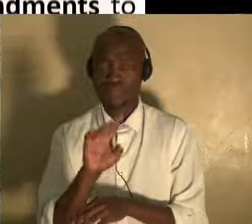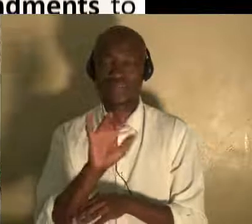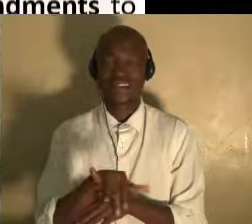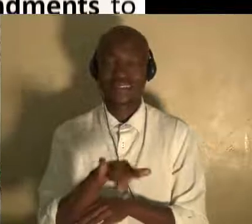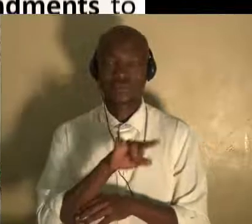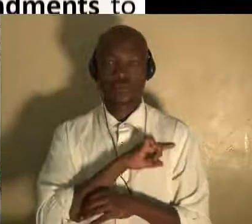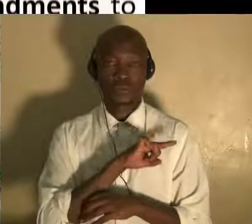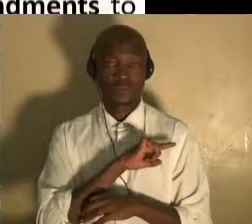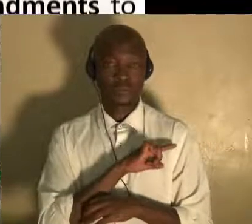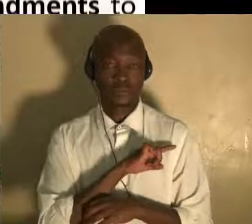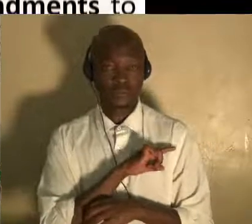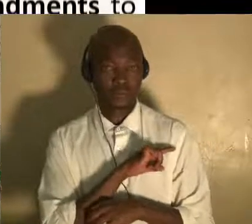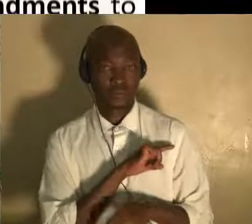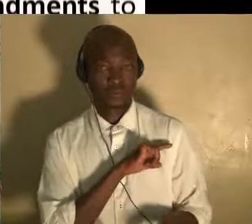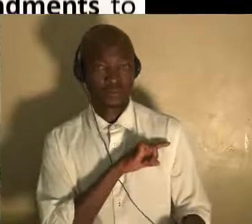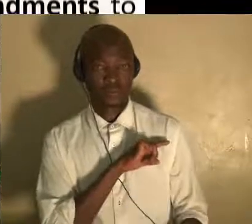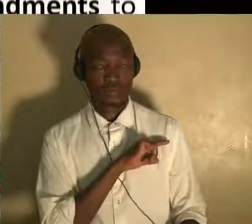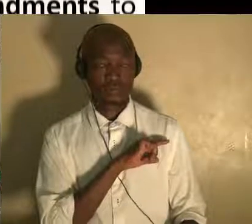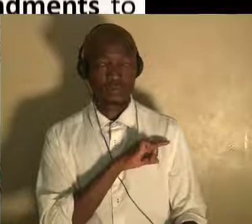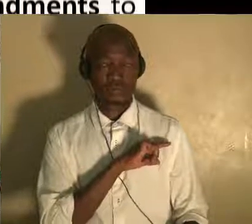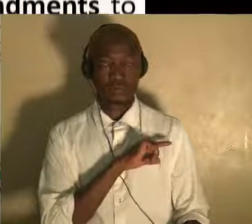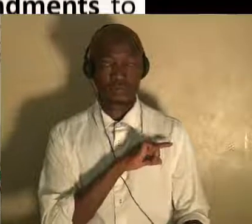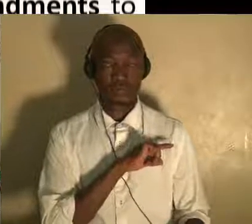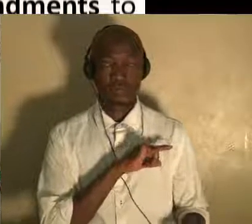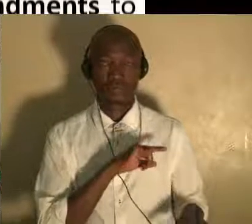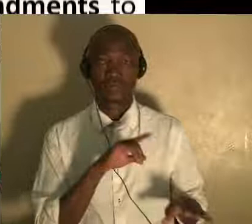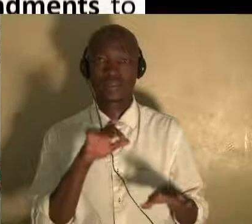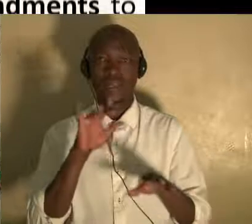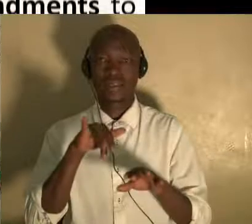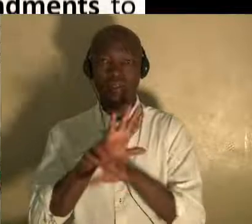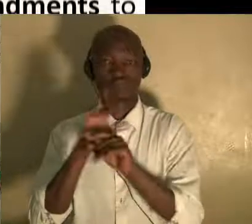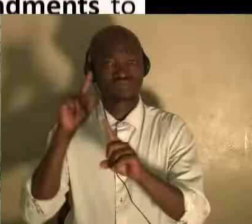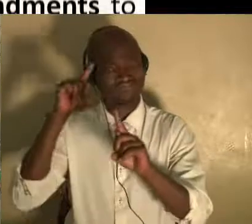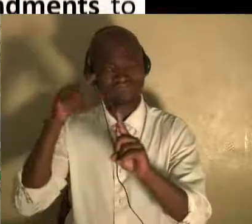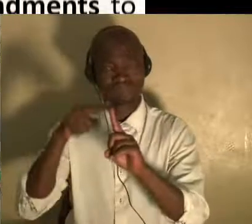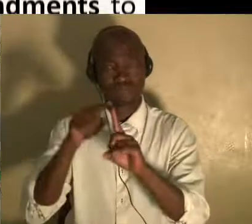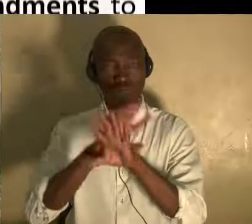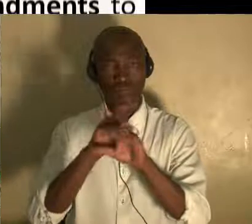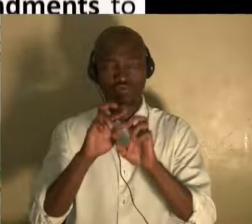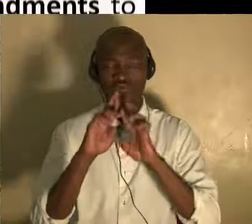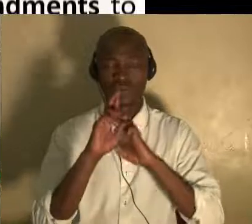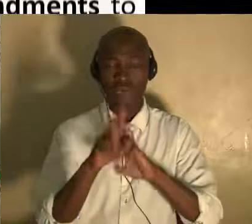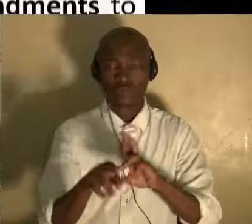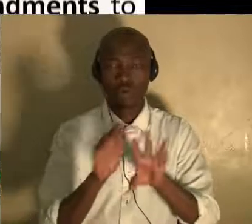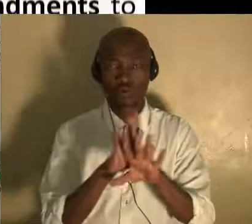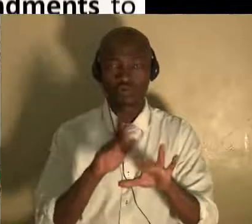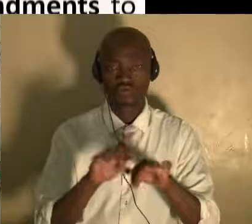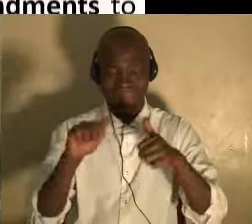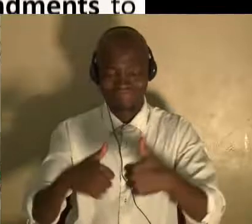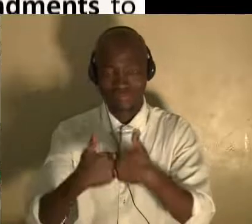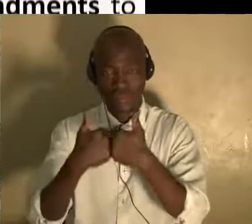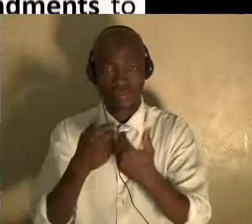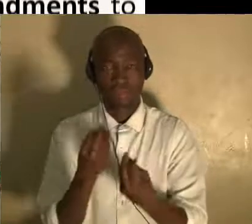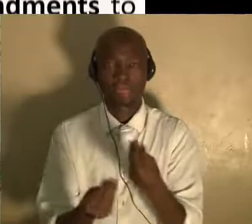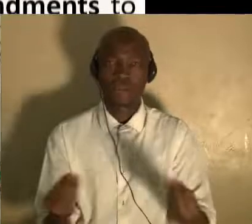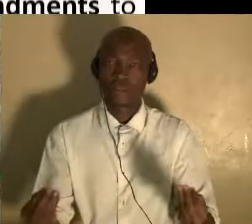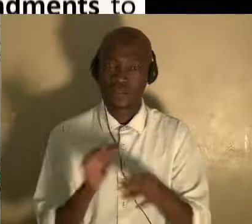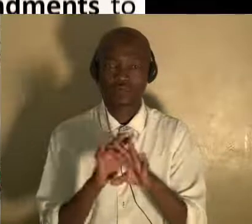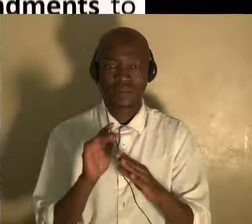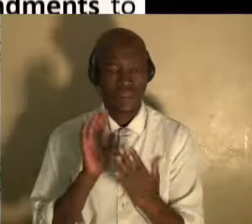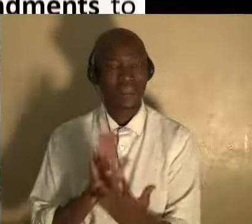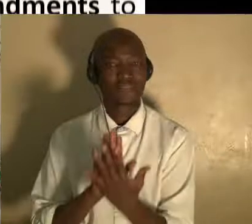that would be aimed to respond to the challenges that children are faced with. And part